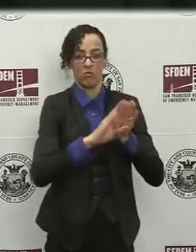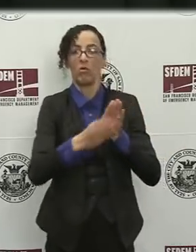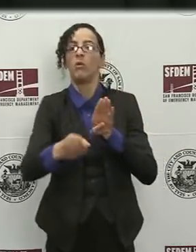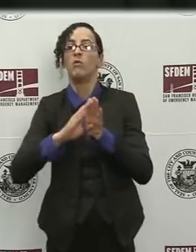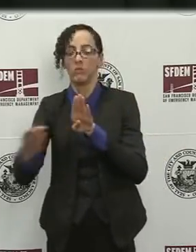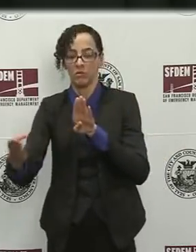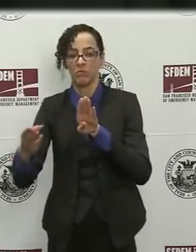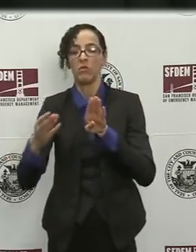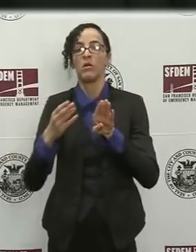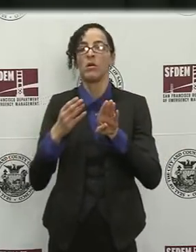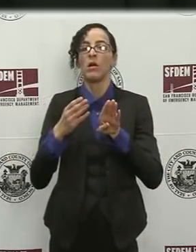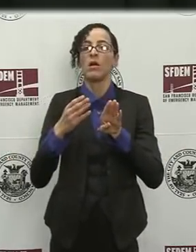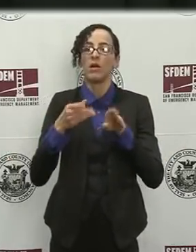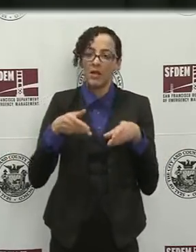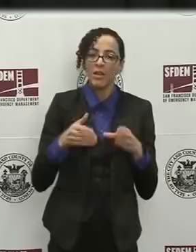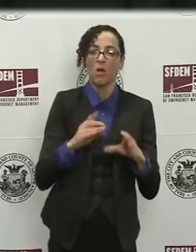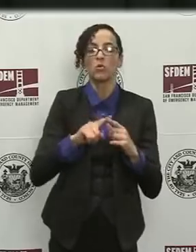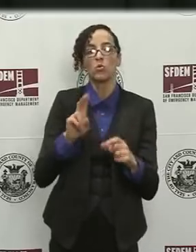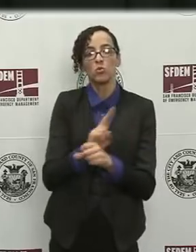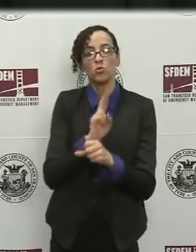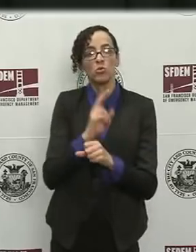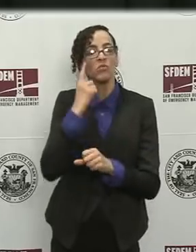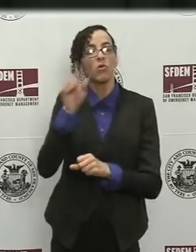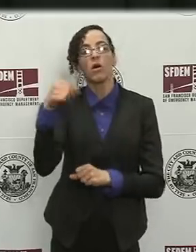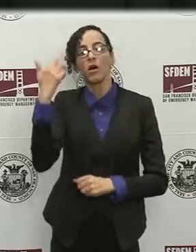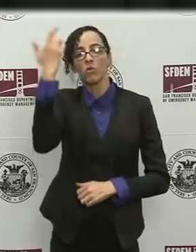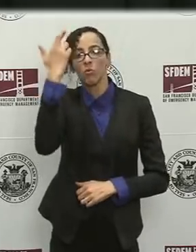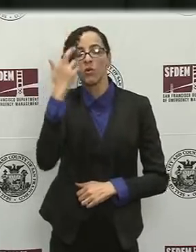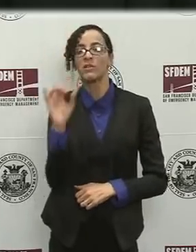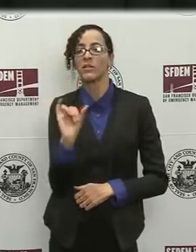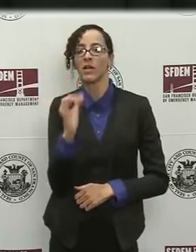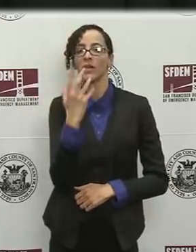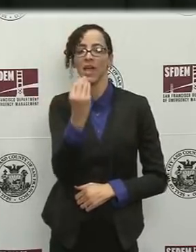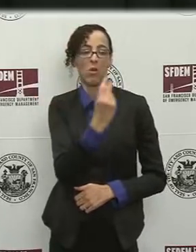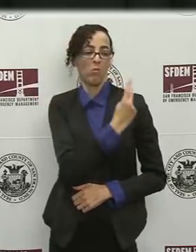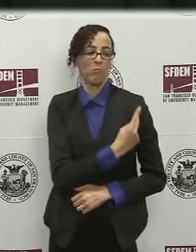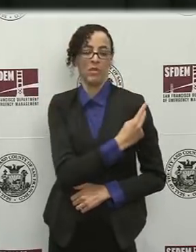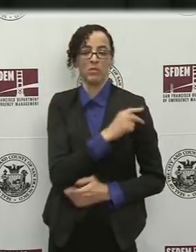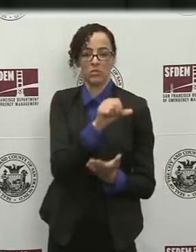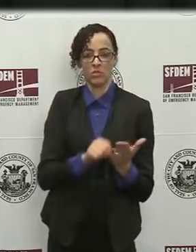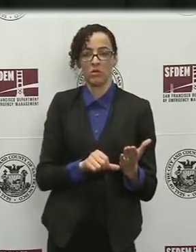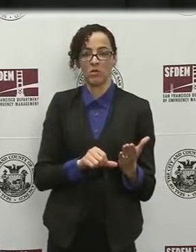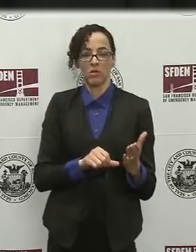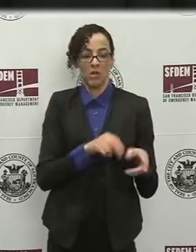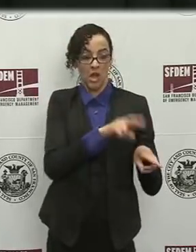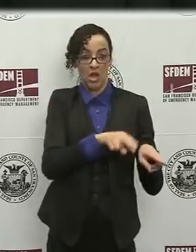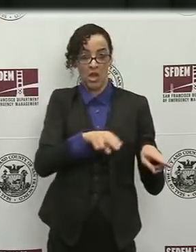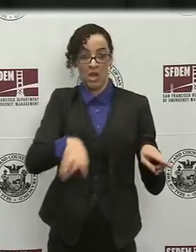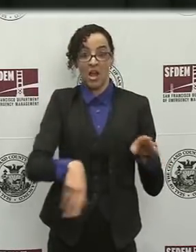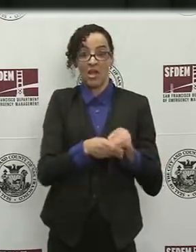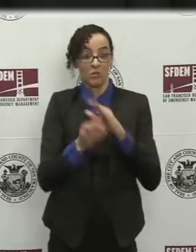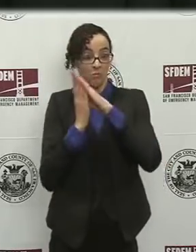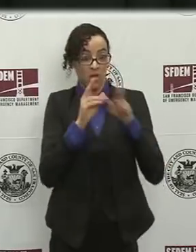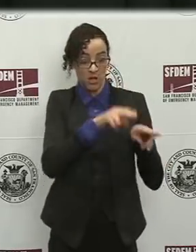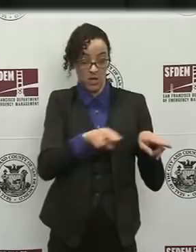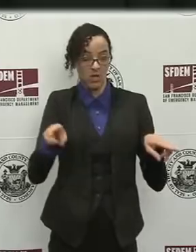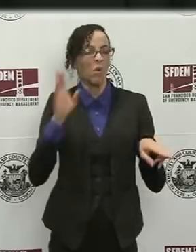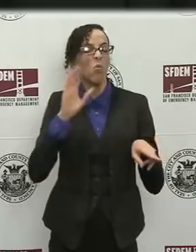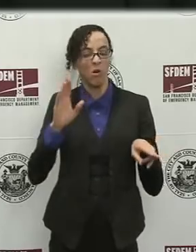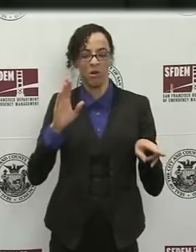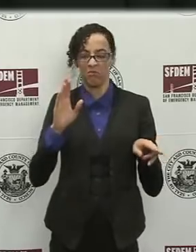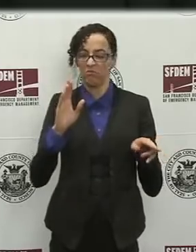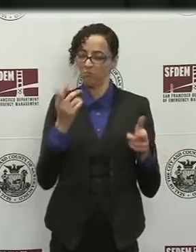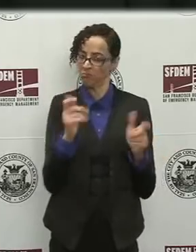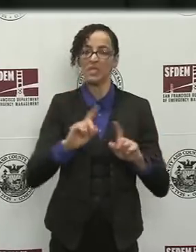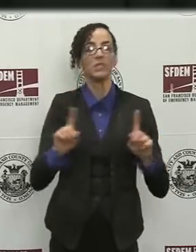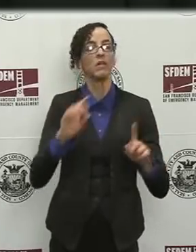such as outpatient surgery. These extra beds will make a big difference. However, there are still